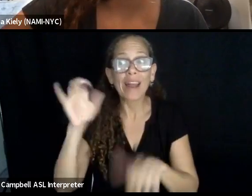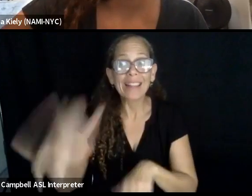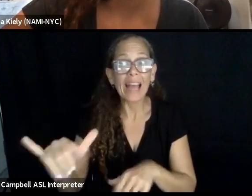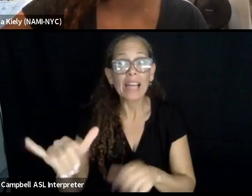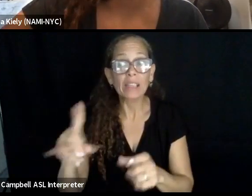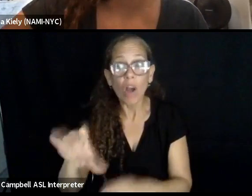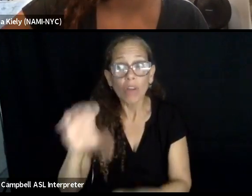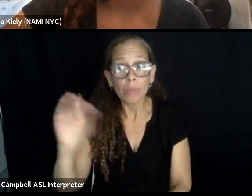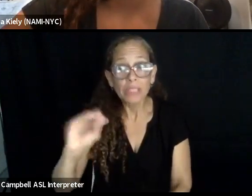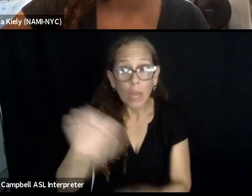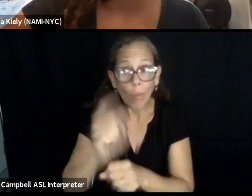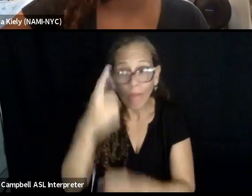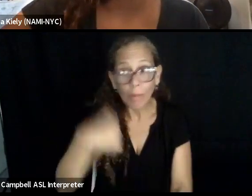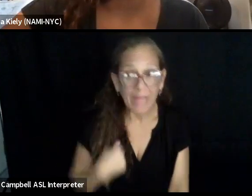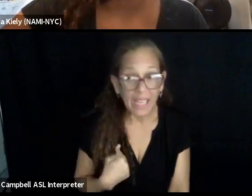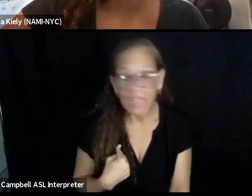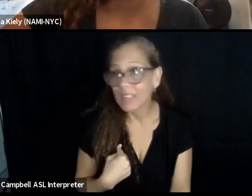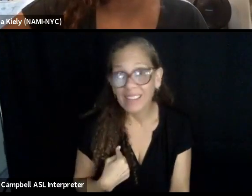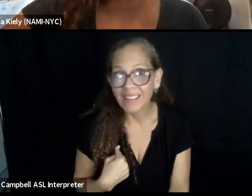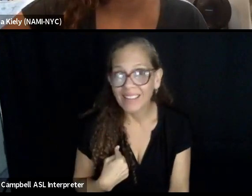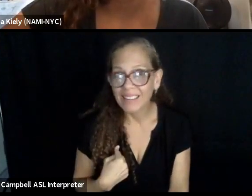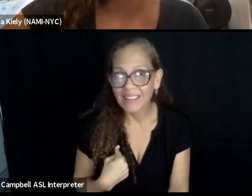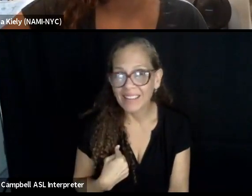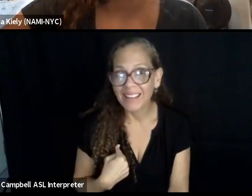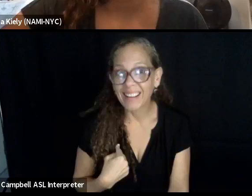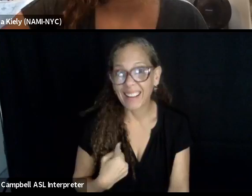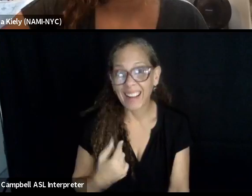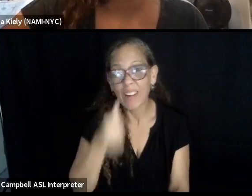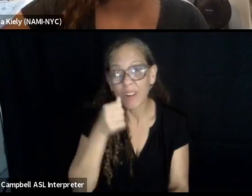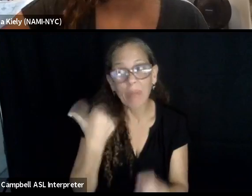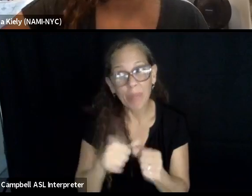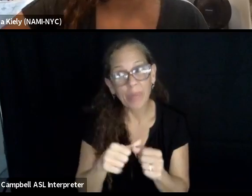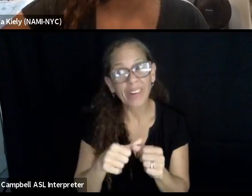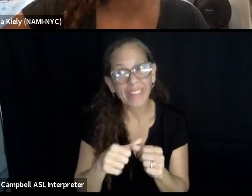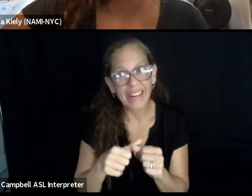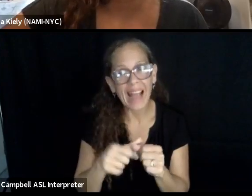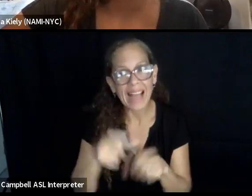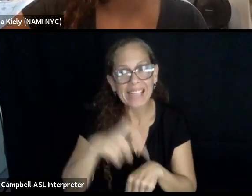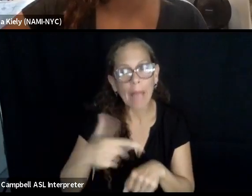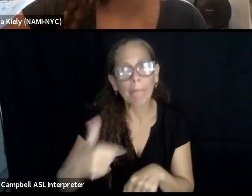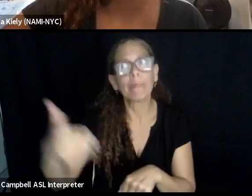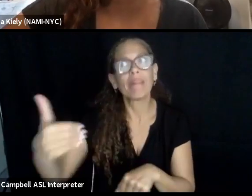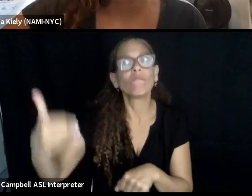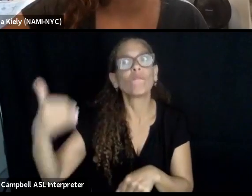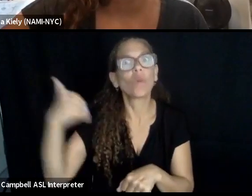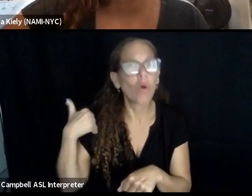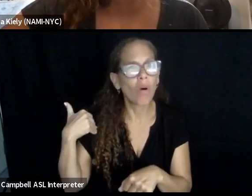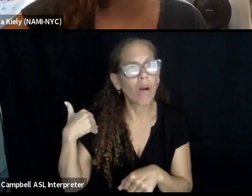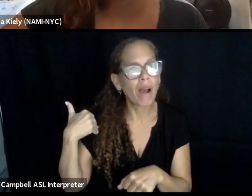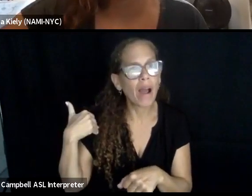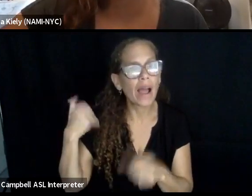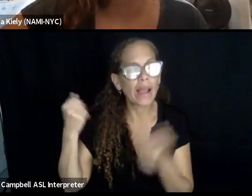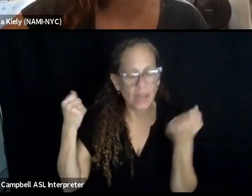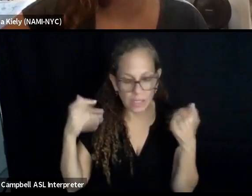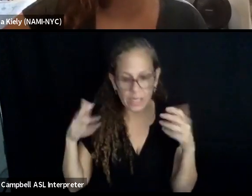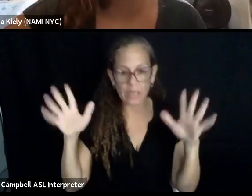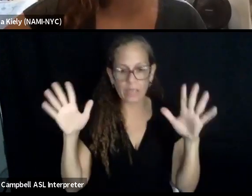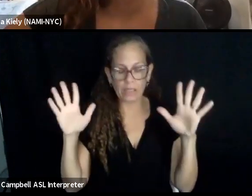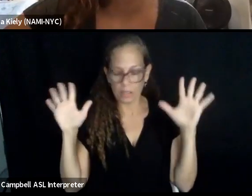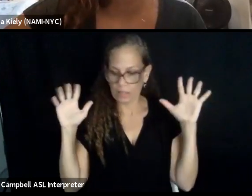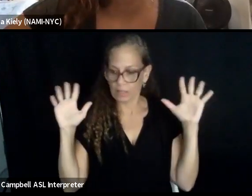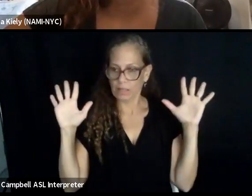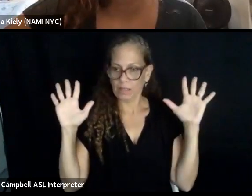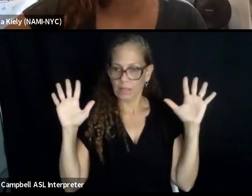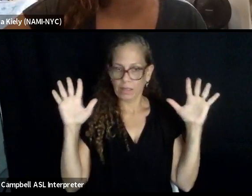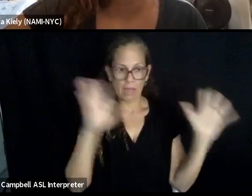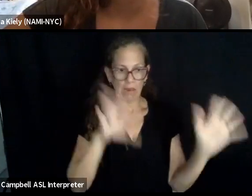work for me? And chances are I'll remember a time before when I kind of let it go a little and let